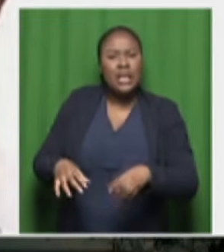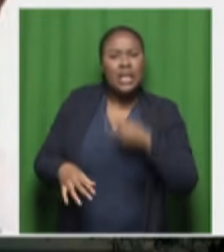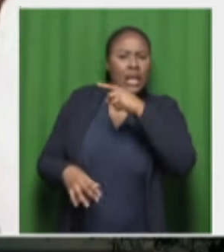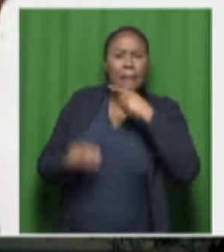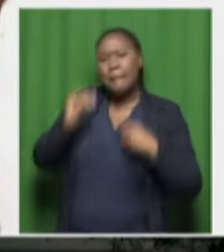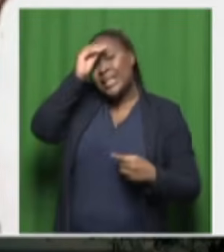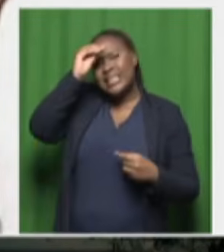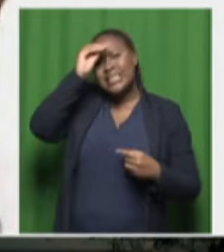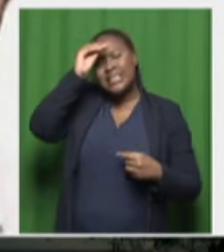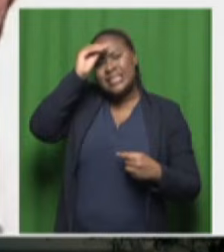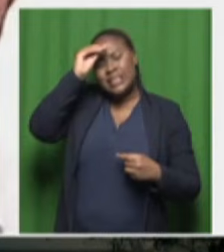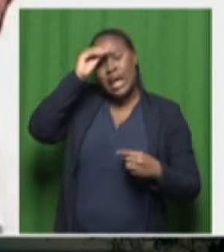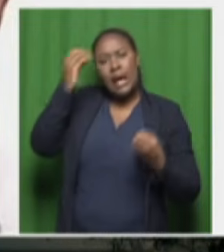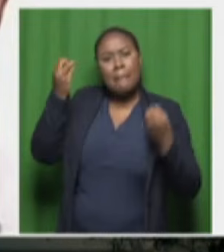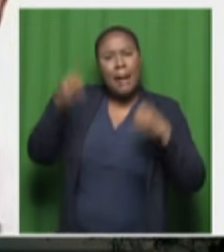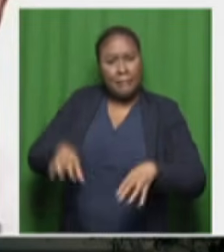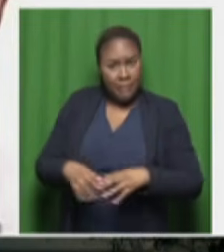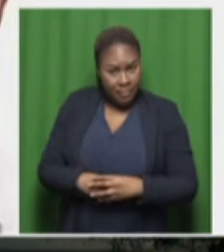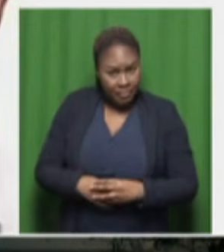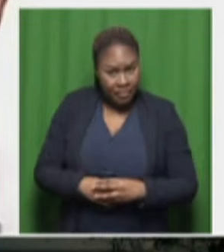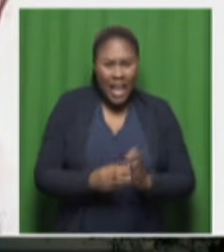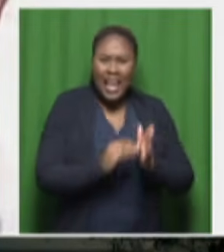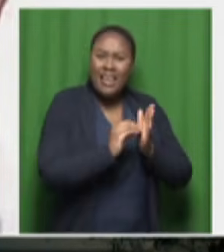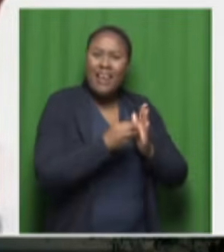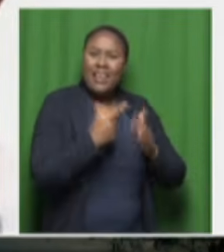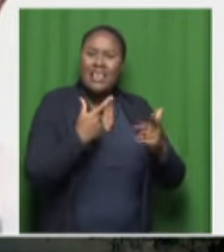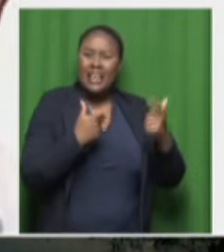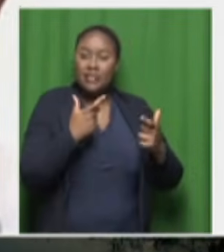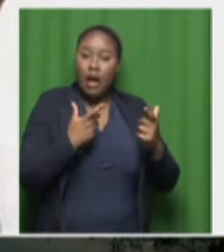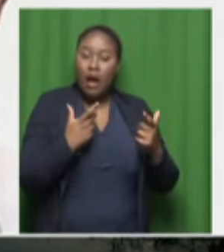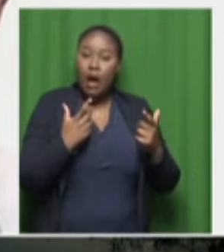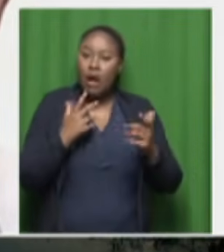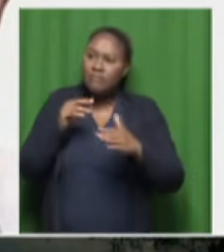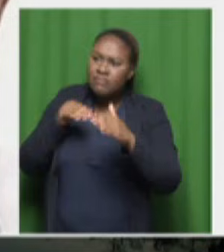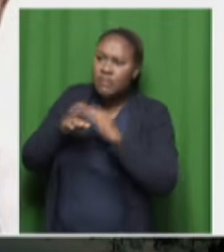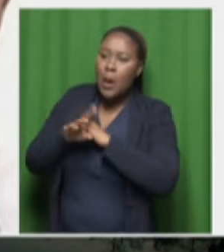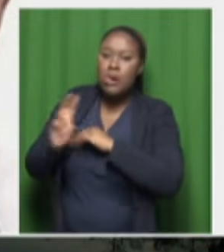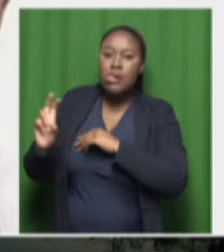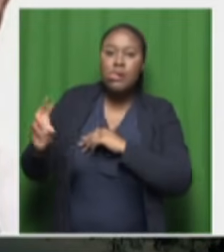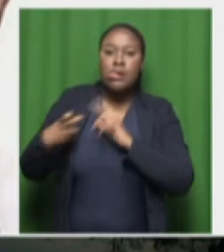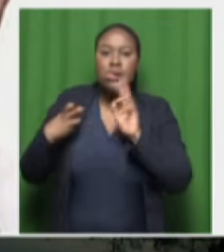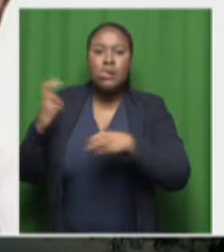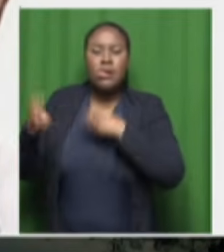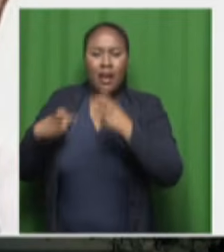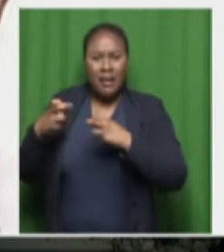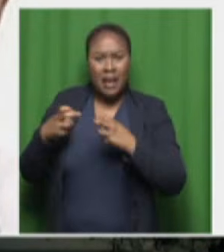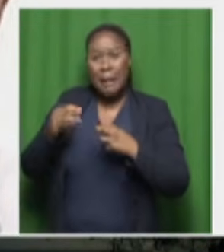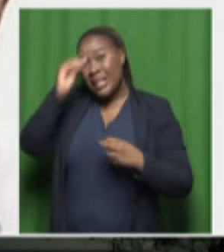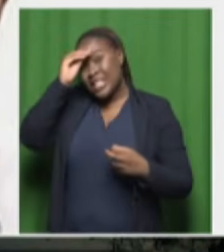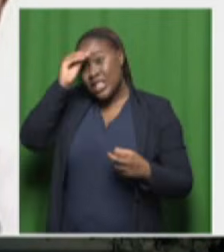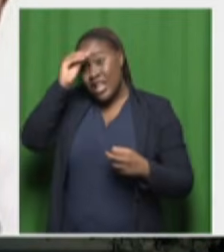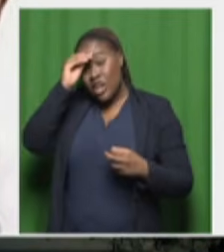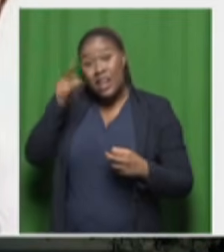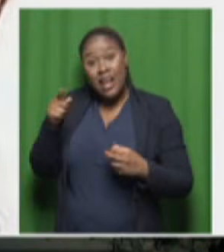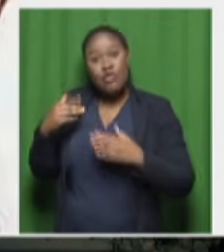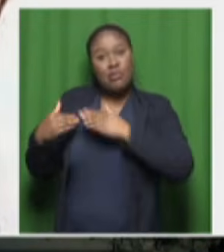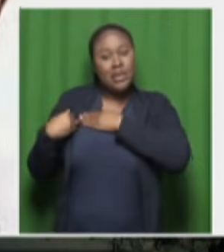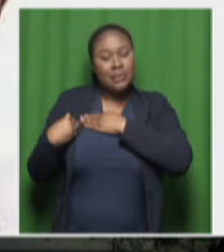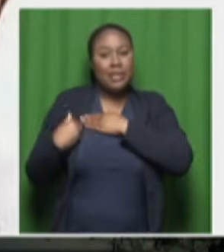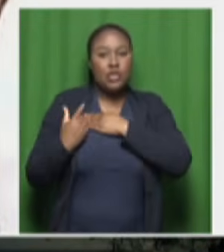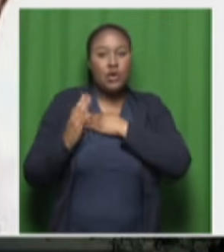happen? How do gangsters go and steal weapons from a police station that's meant to keep this community